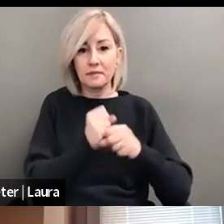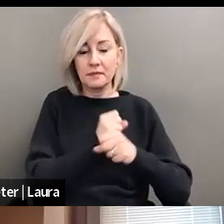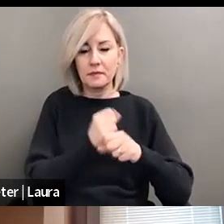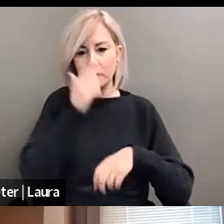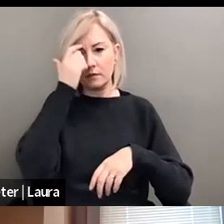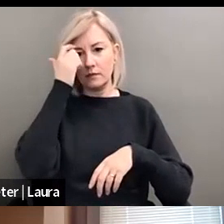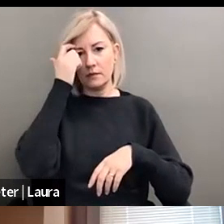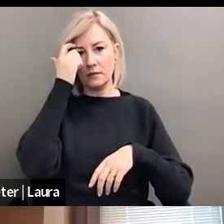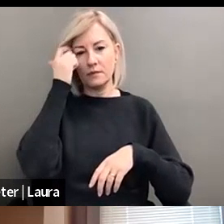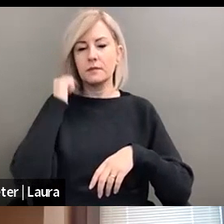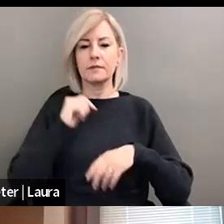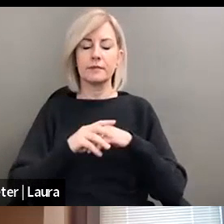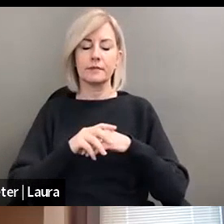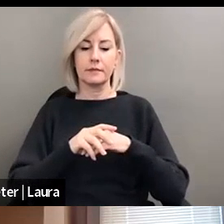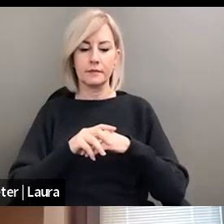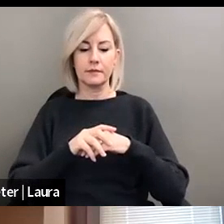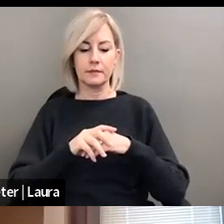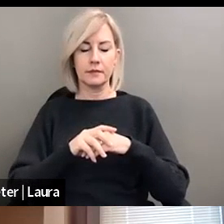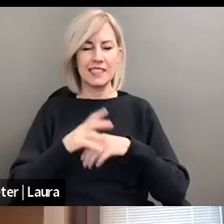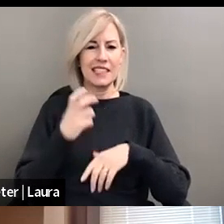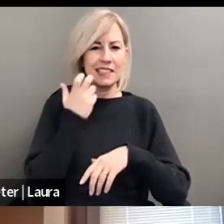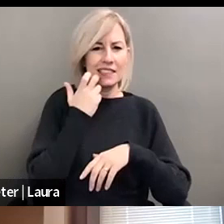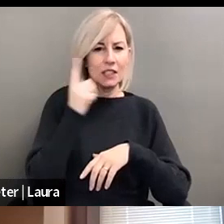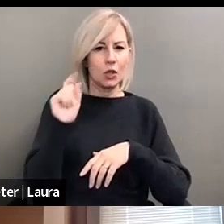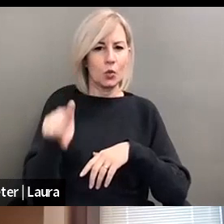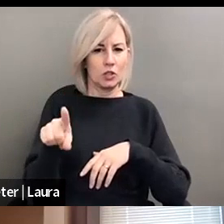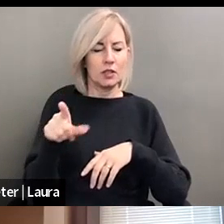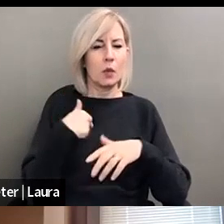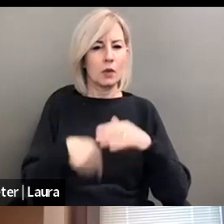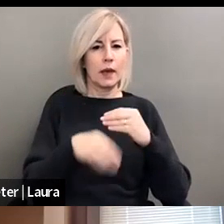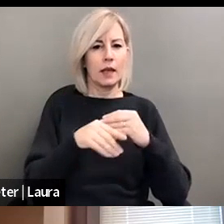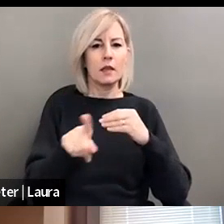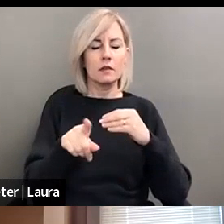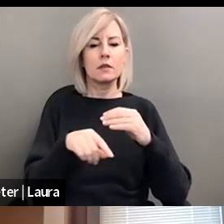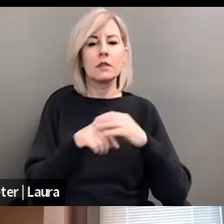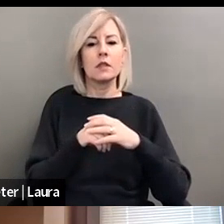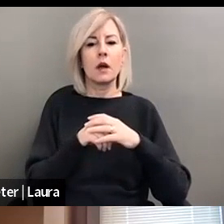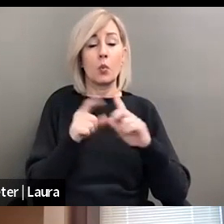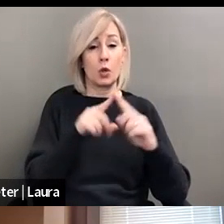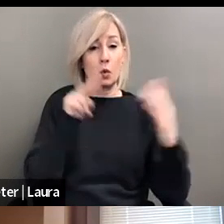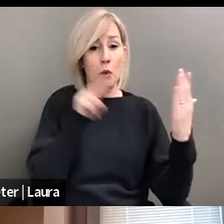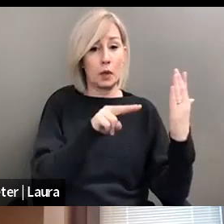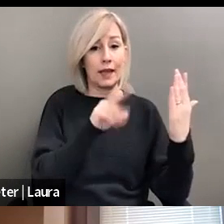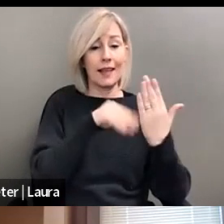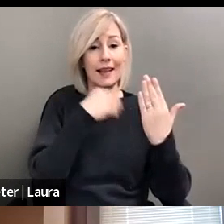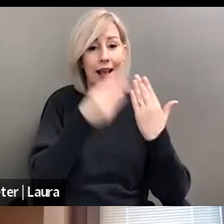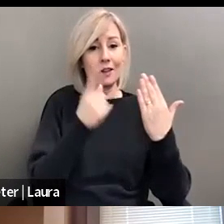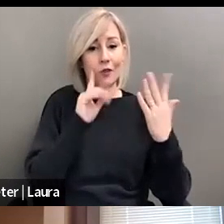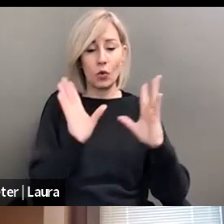thing on the last question, I just have to mention, when we're looking at the calendar for session,